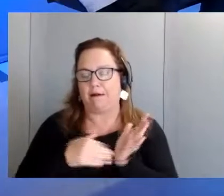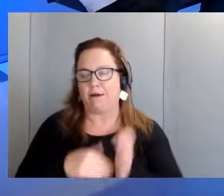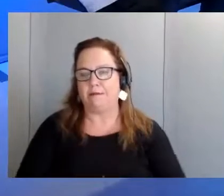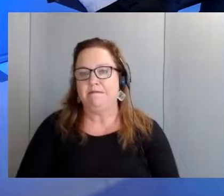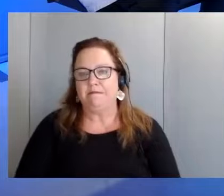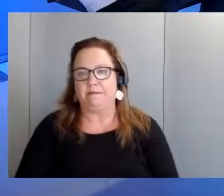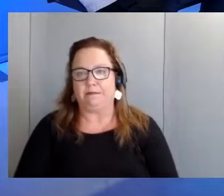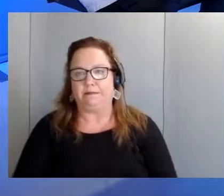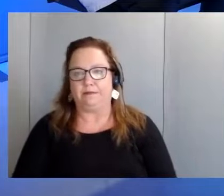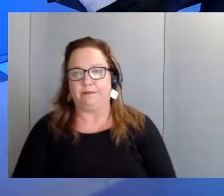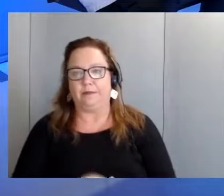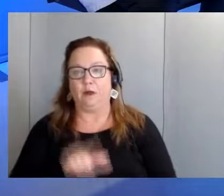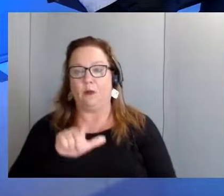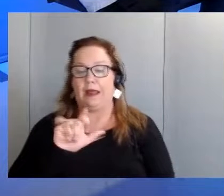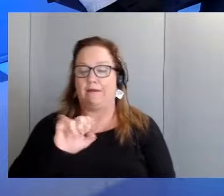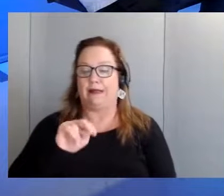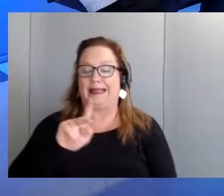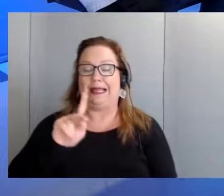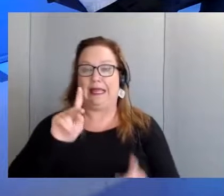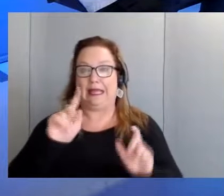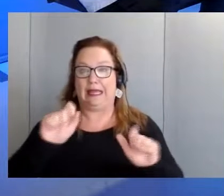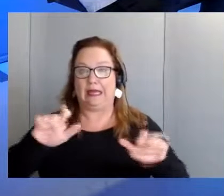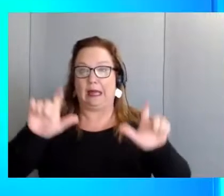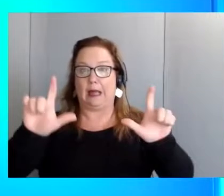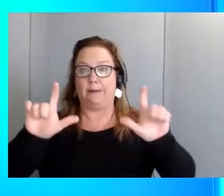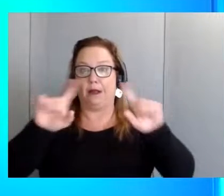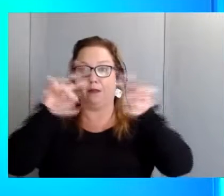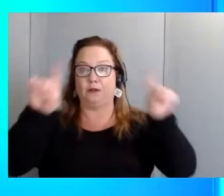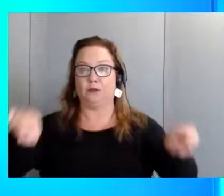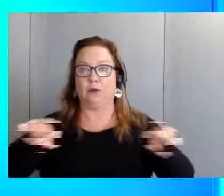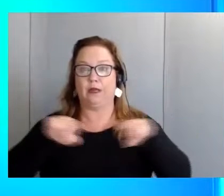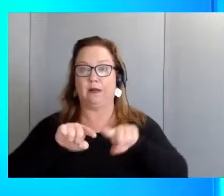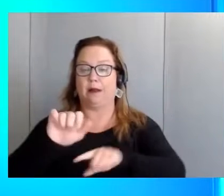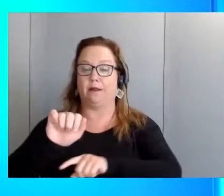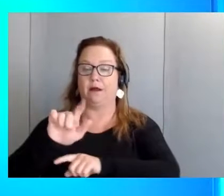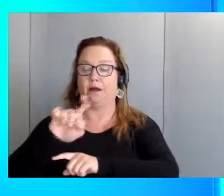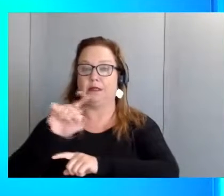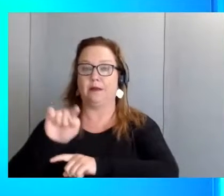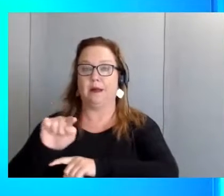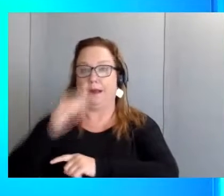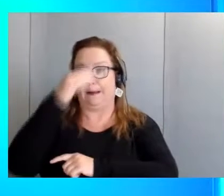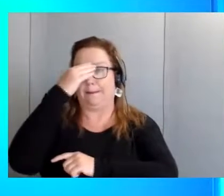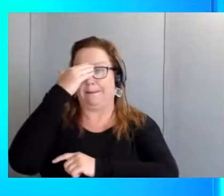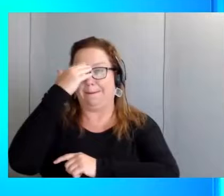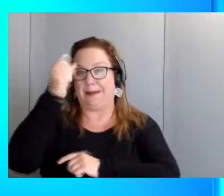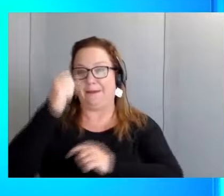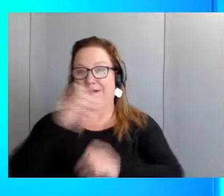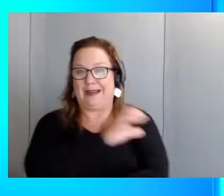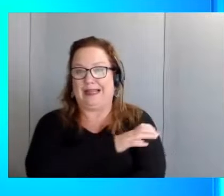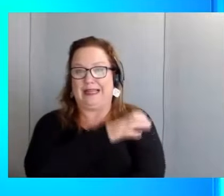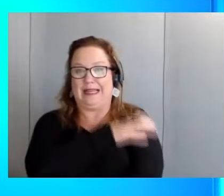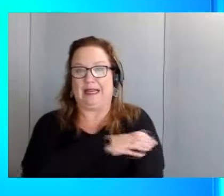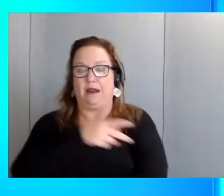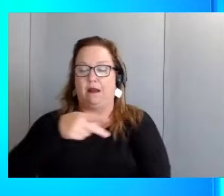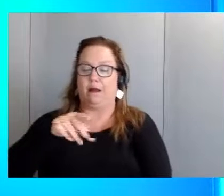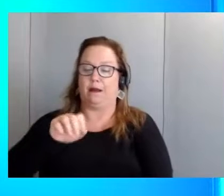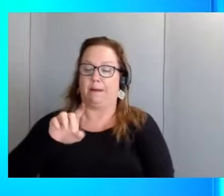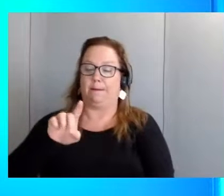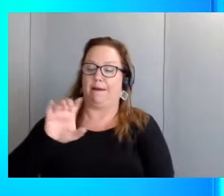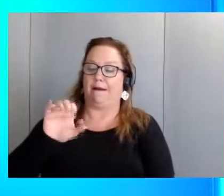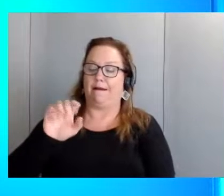bit.ly link on the screen for you if you want more information about our Alzheimer's disease memory clinic. For those joining us on podcast this morning, that